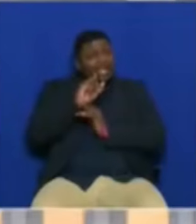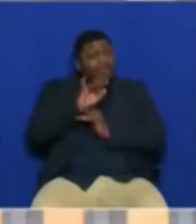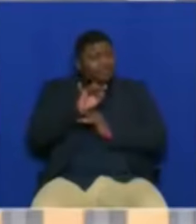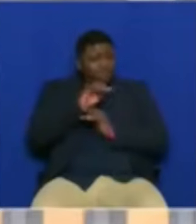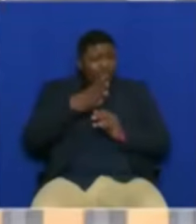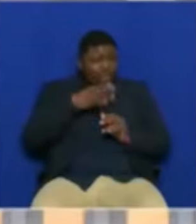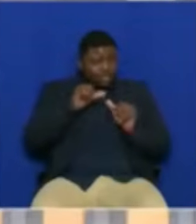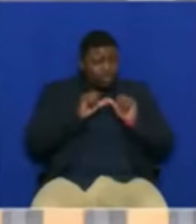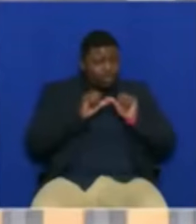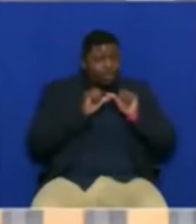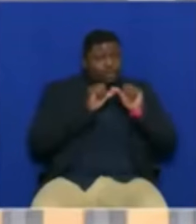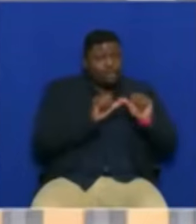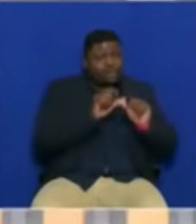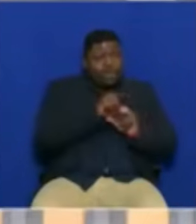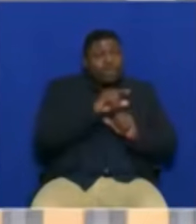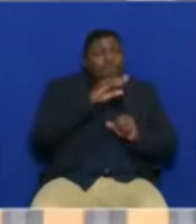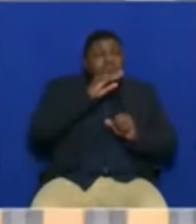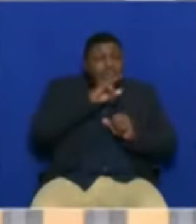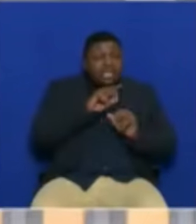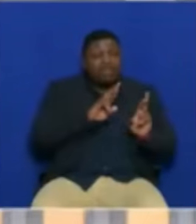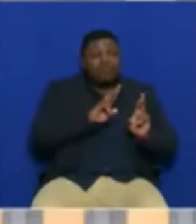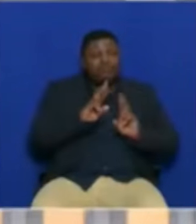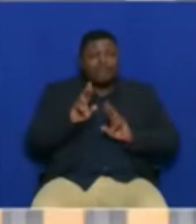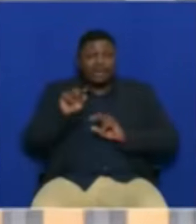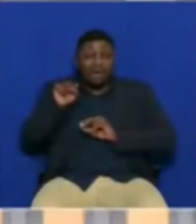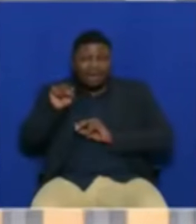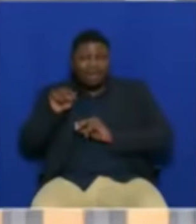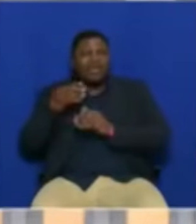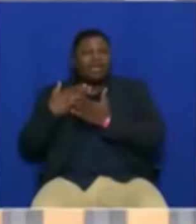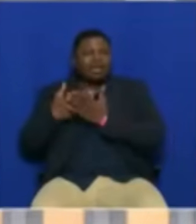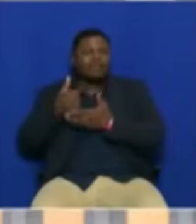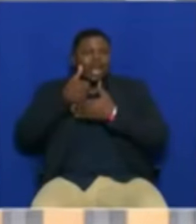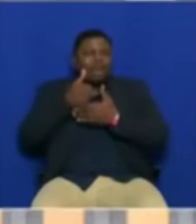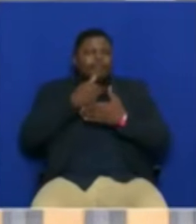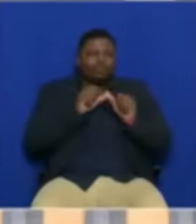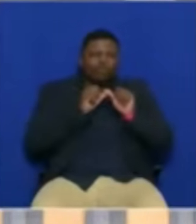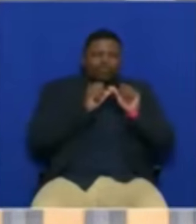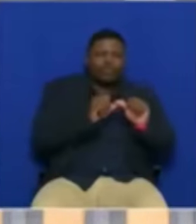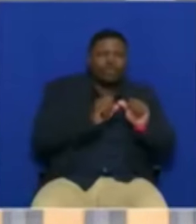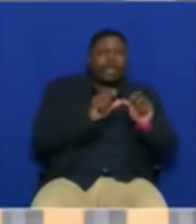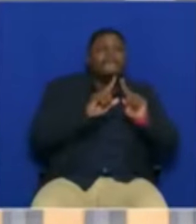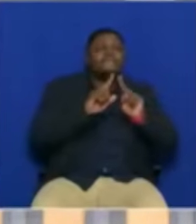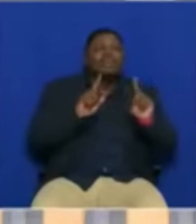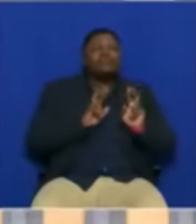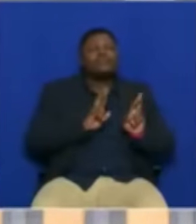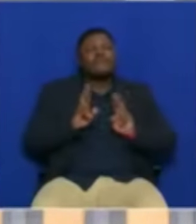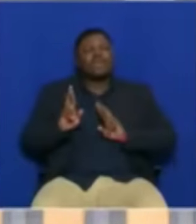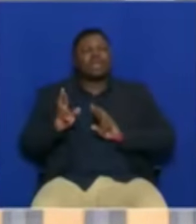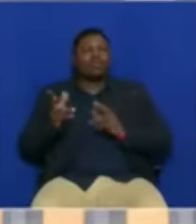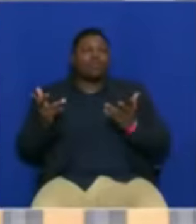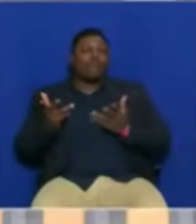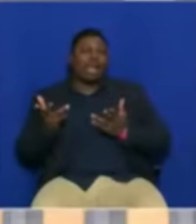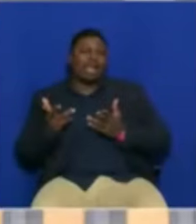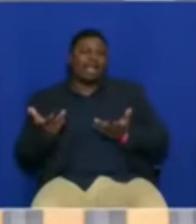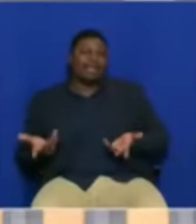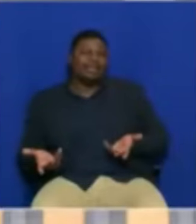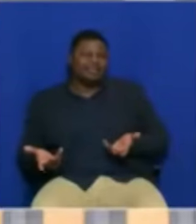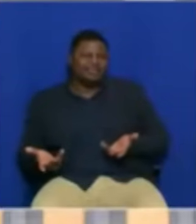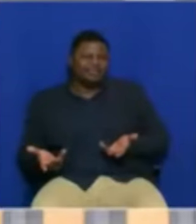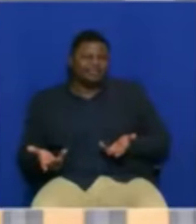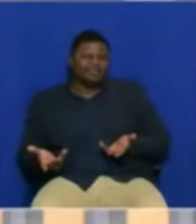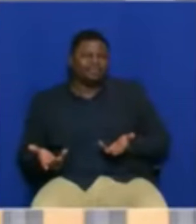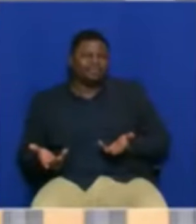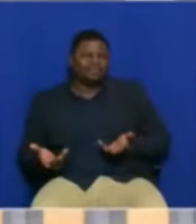sparse, then what was referred in the first place? That you would find out from the Section